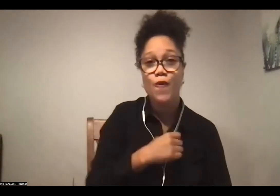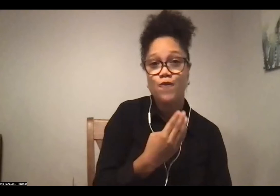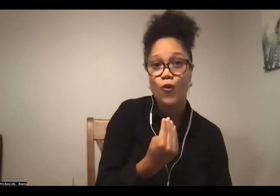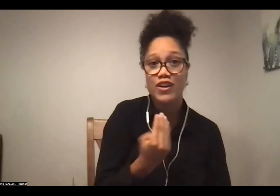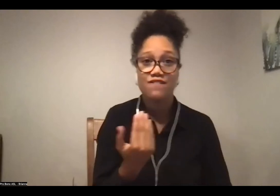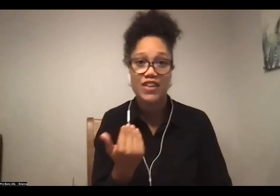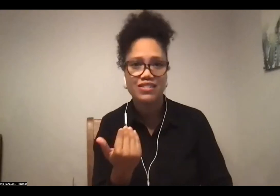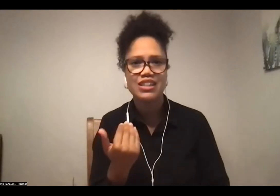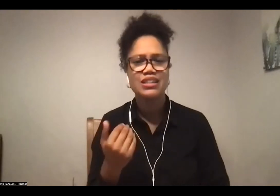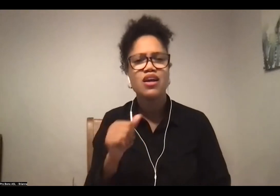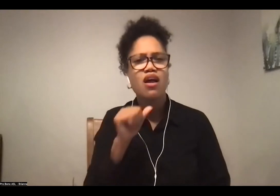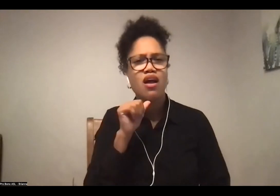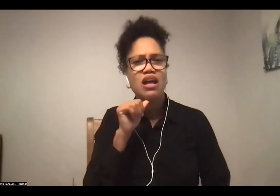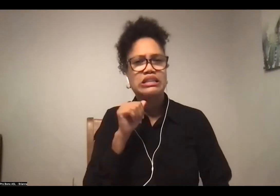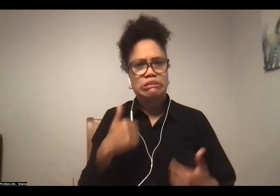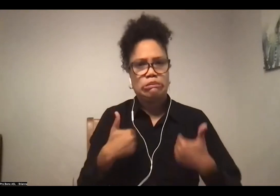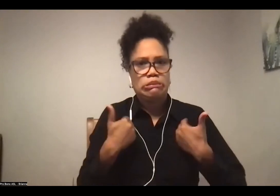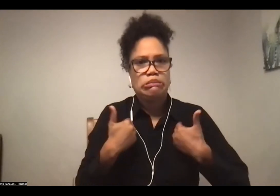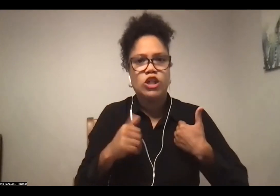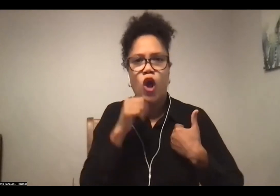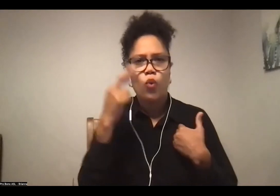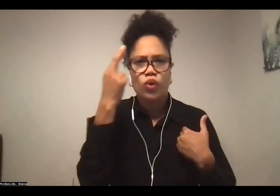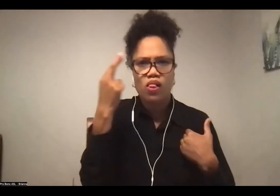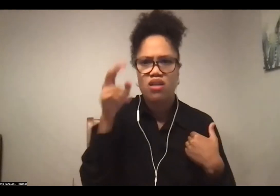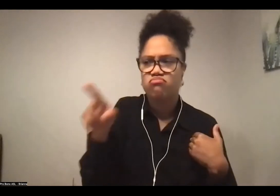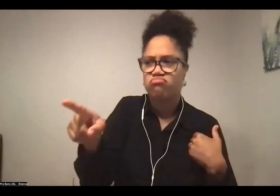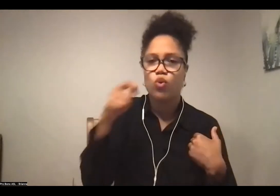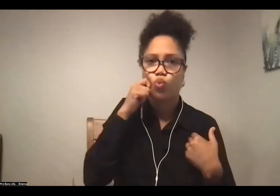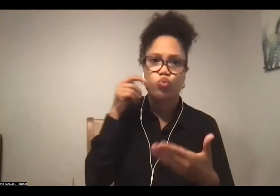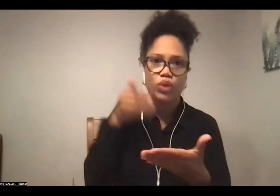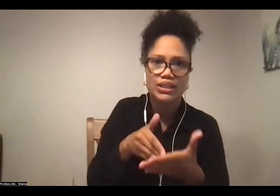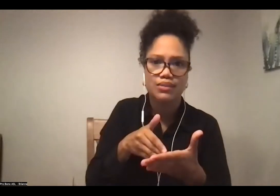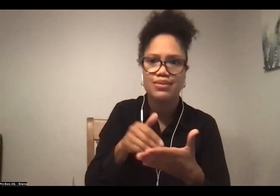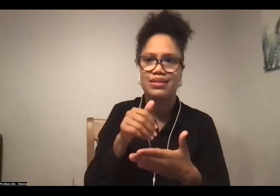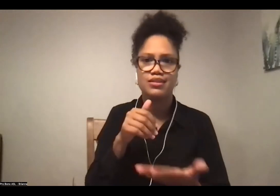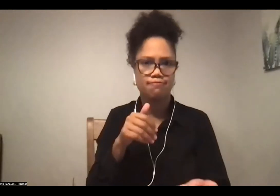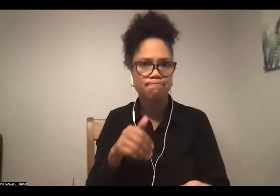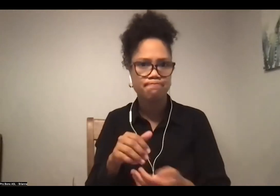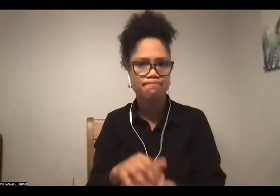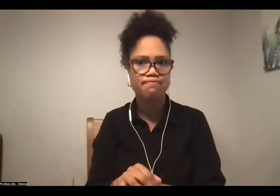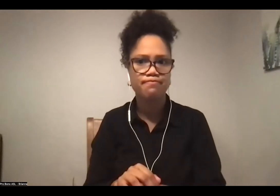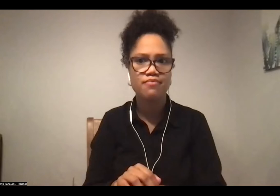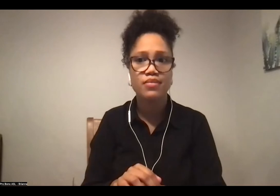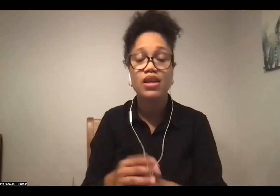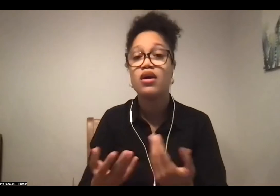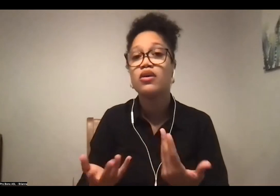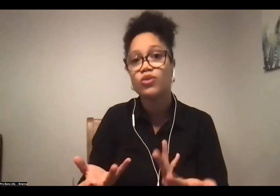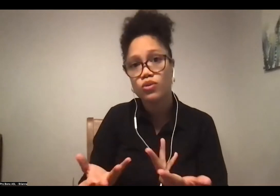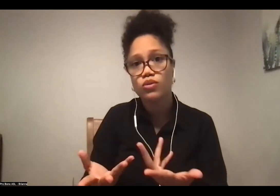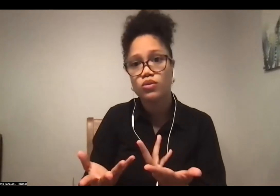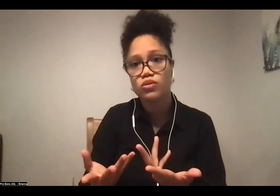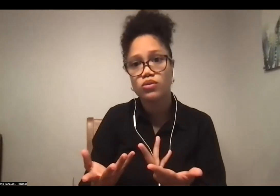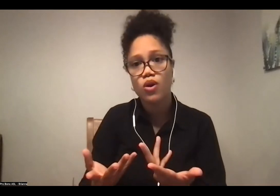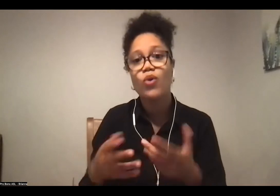to realize that this is an injustice, that this is racism. And so